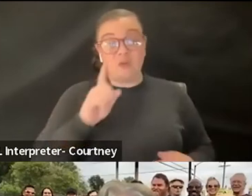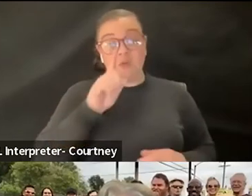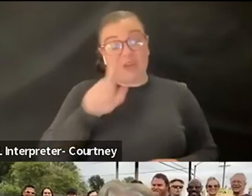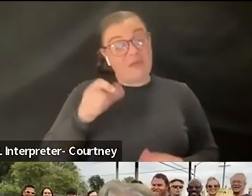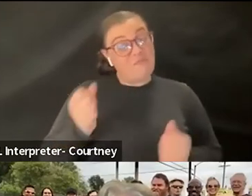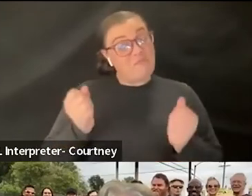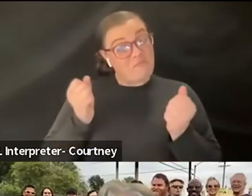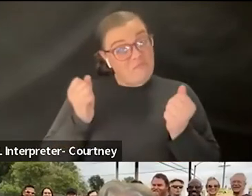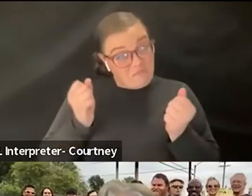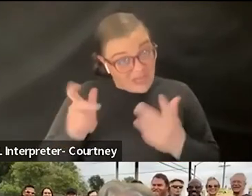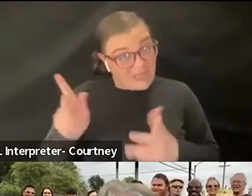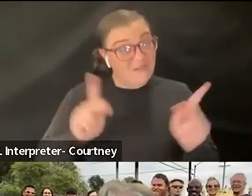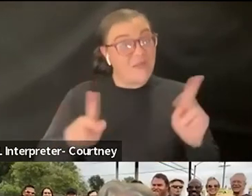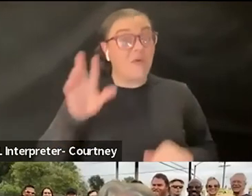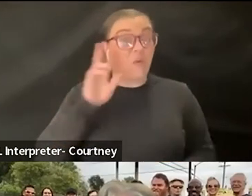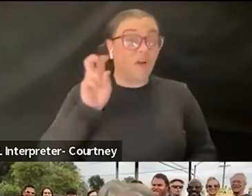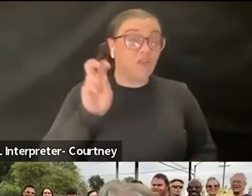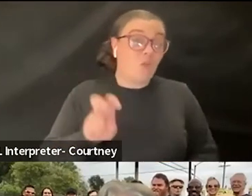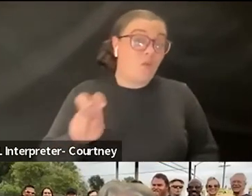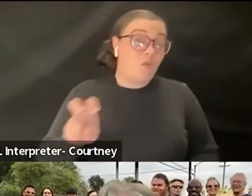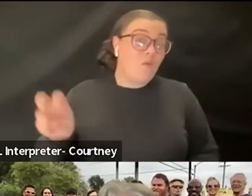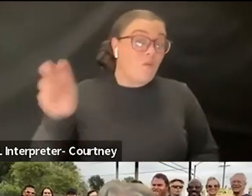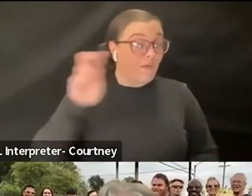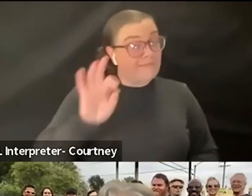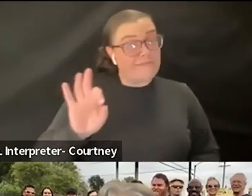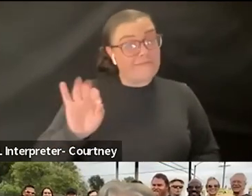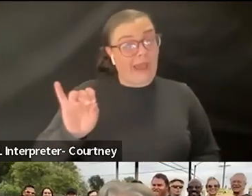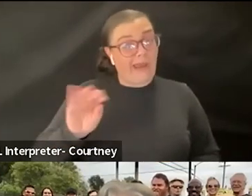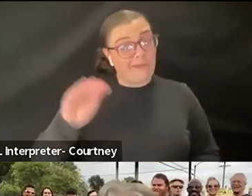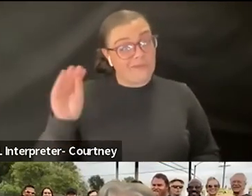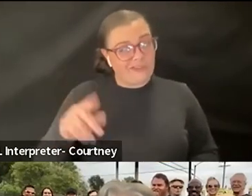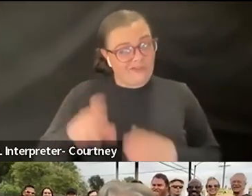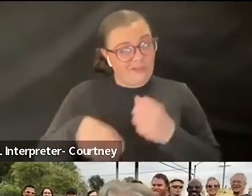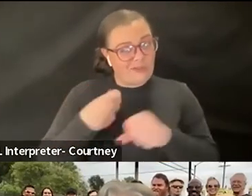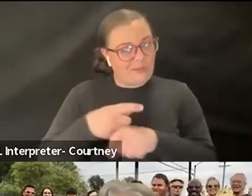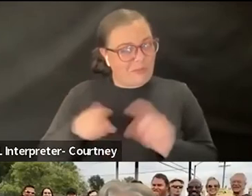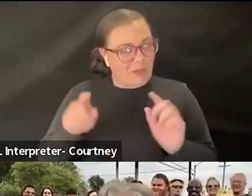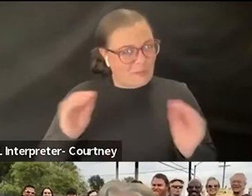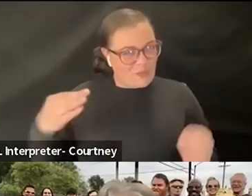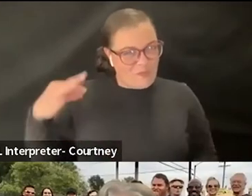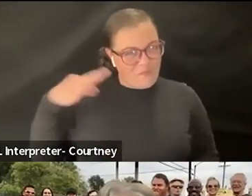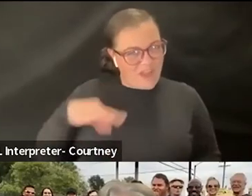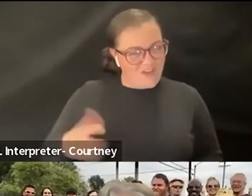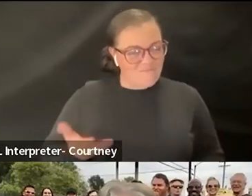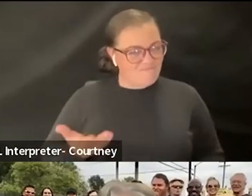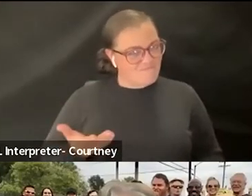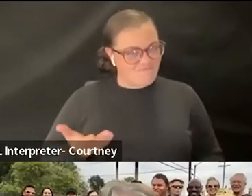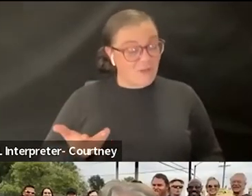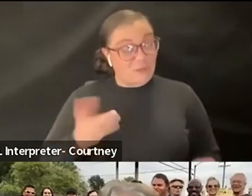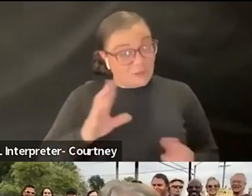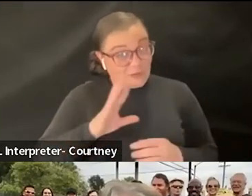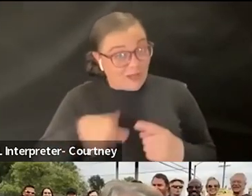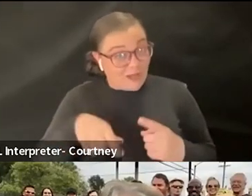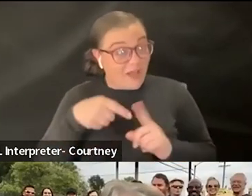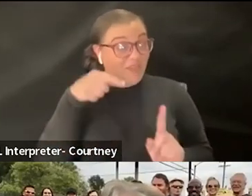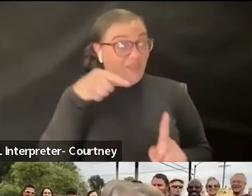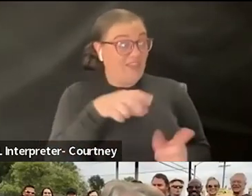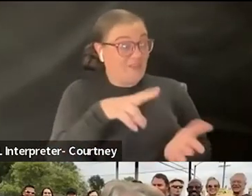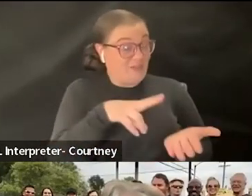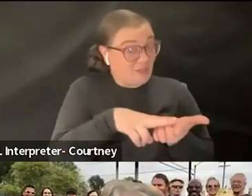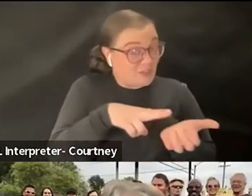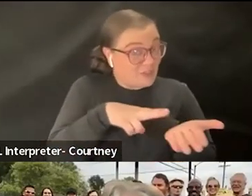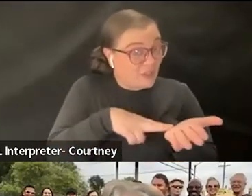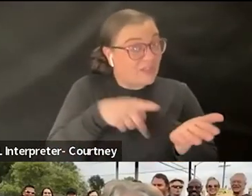them about this contract could possibly change their lives and their families' lives by providing them with